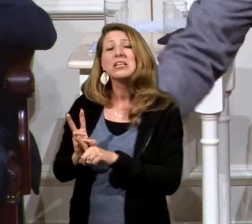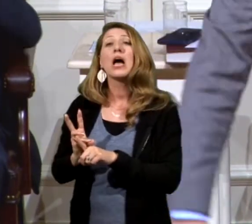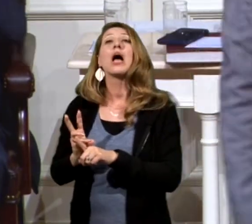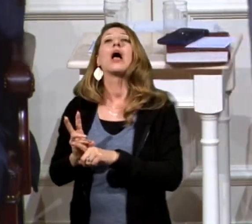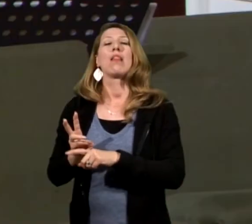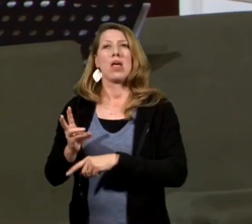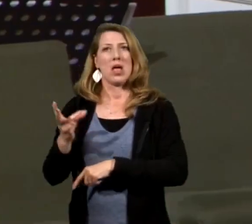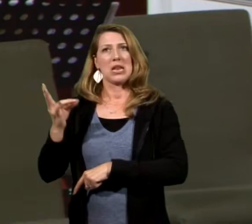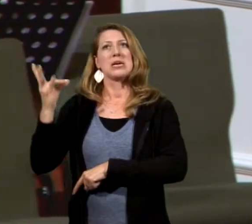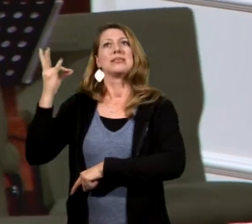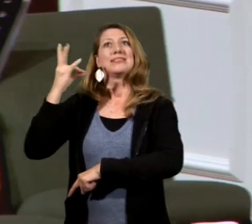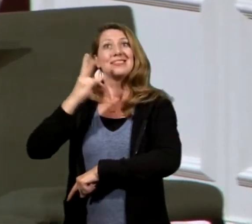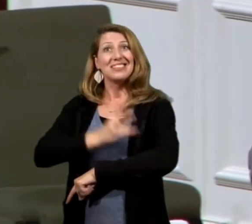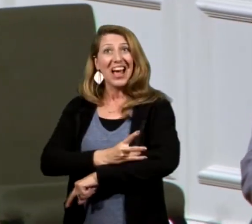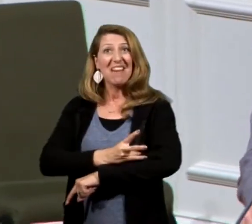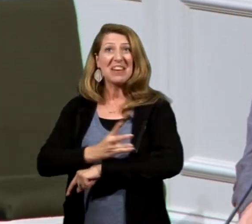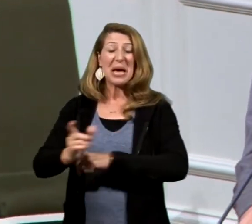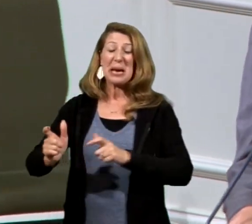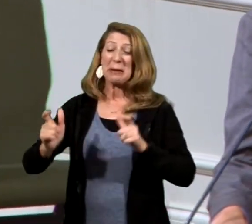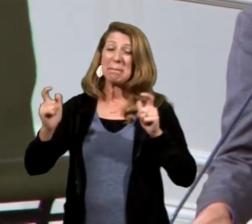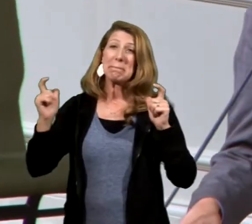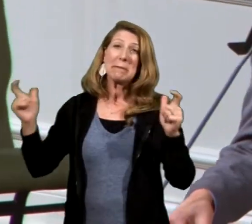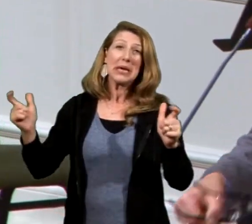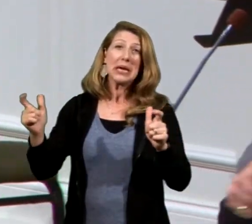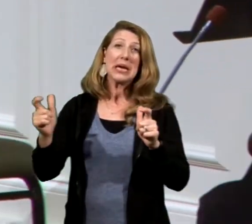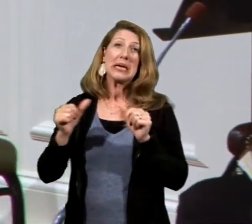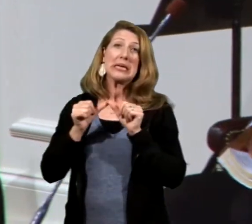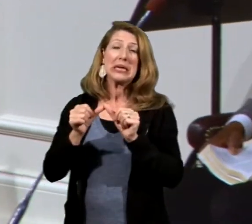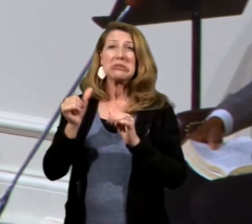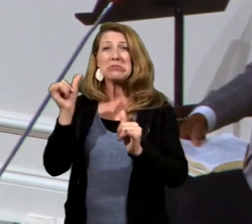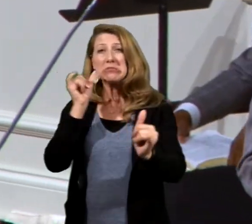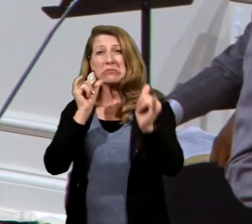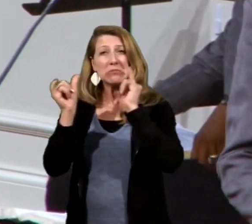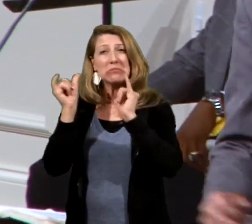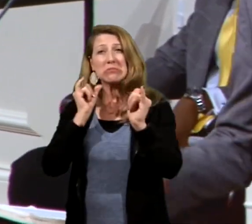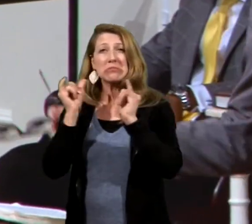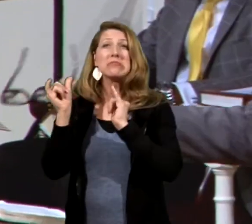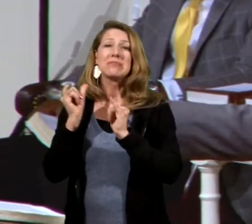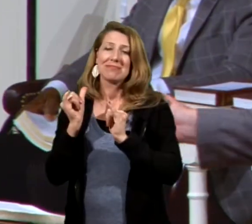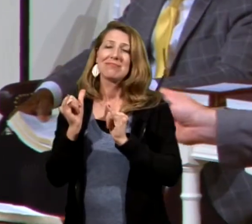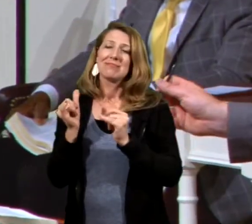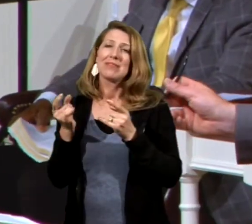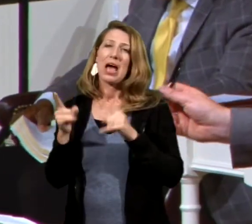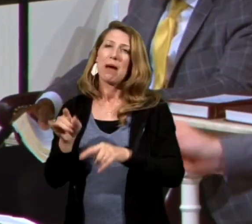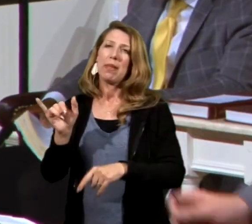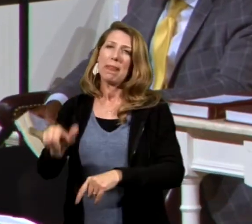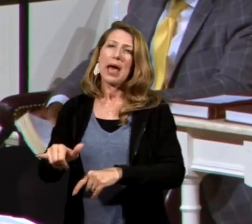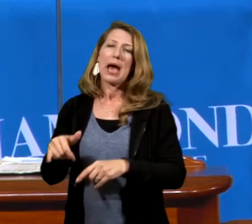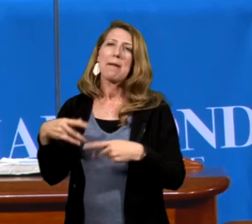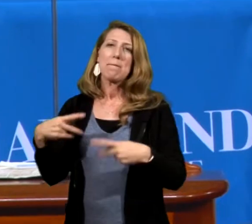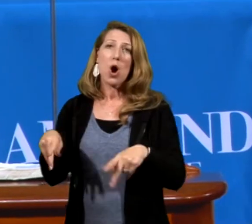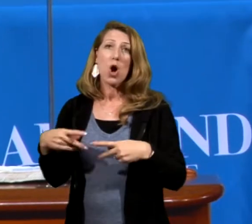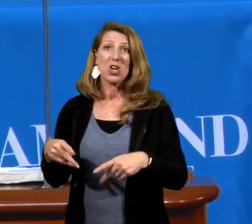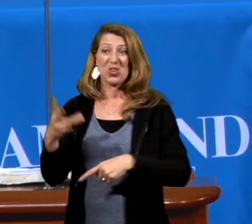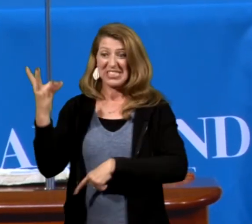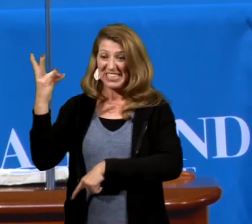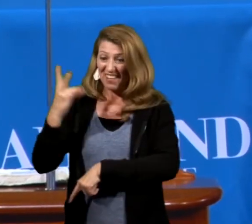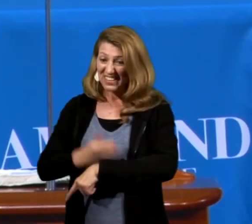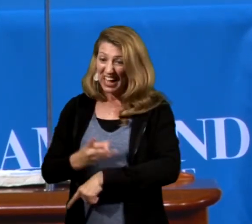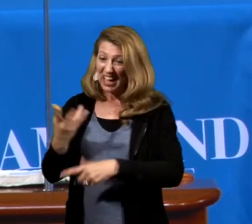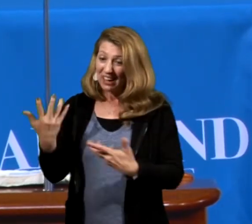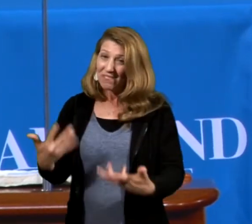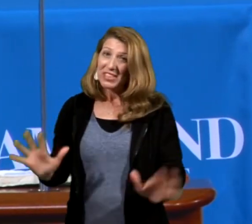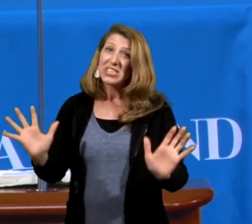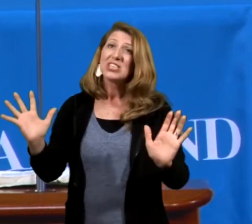seven-day big party. A lot of alcohol flows here in this party. And after 7 days, the